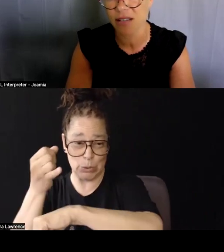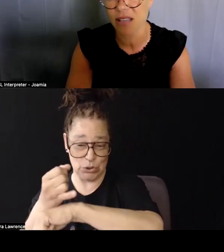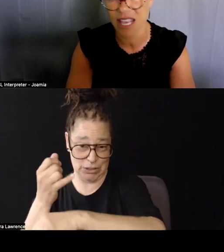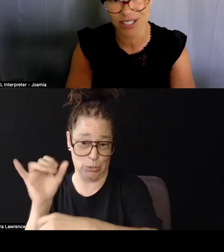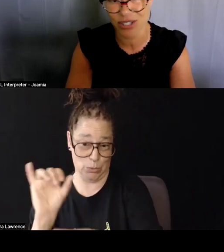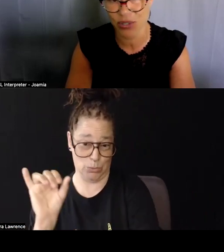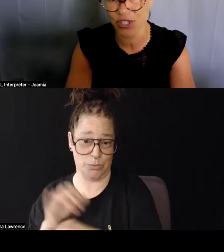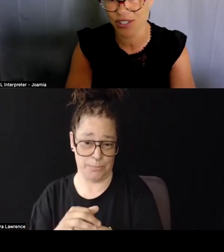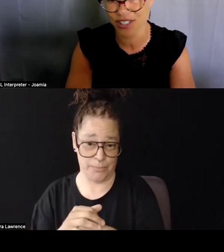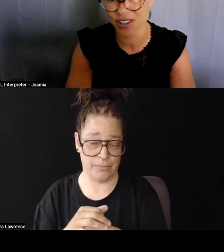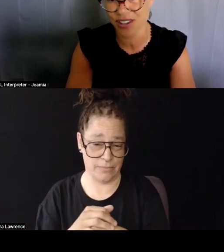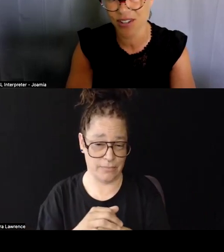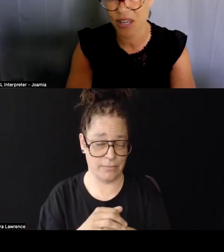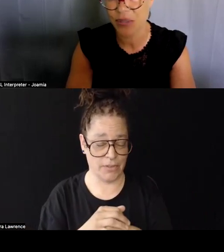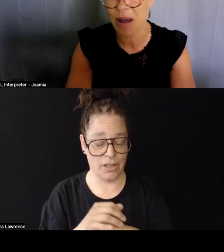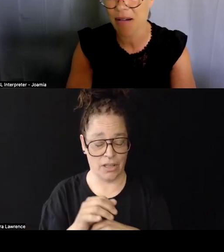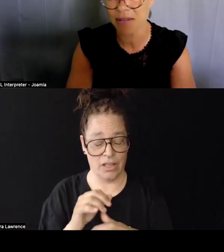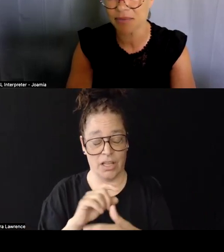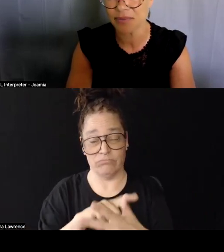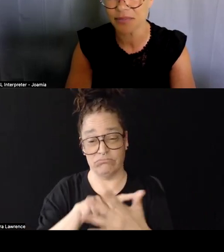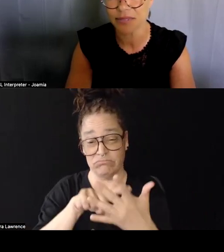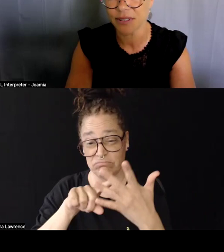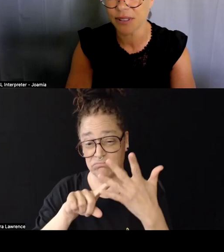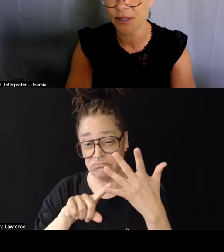and institutions as well.